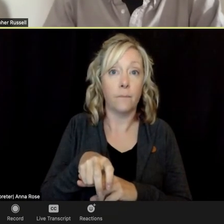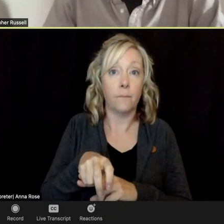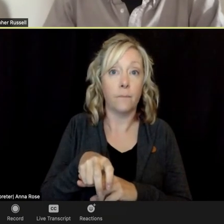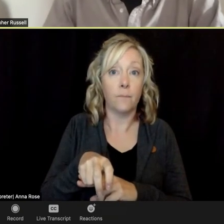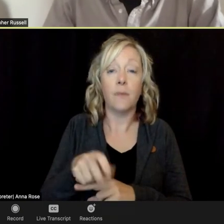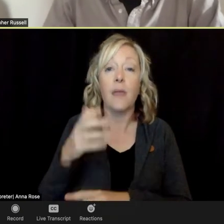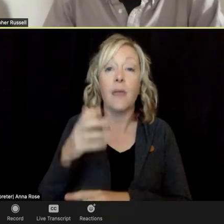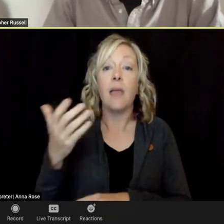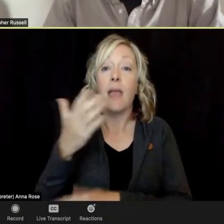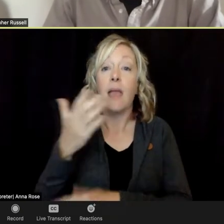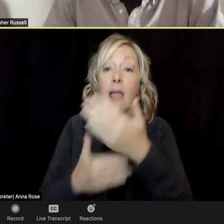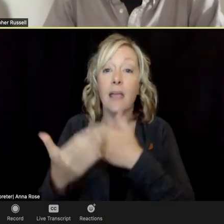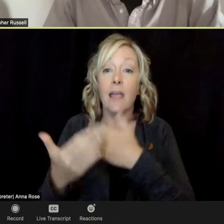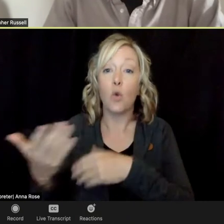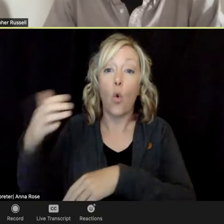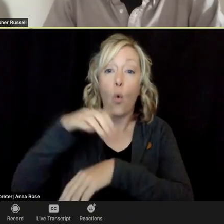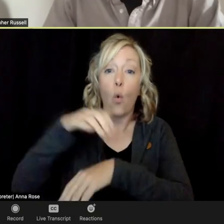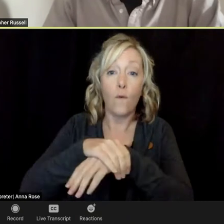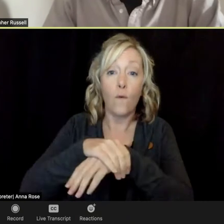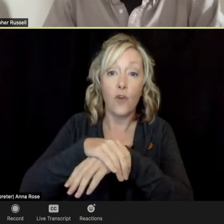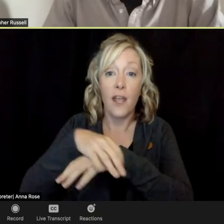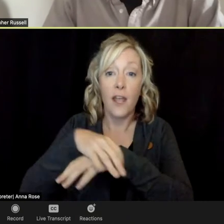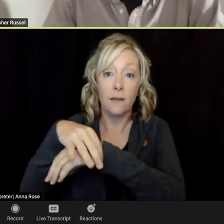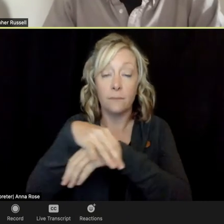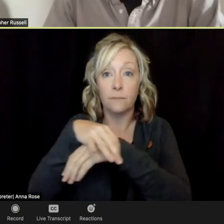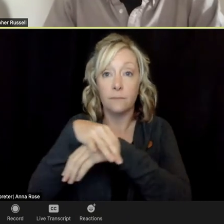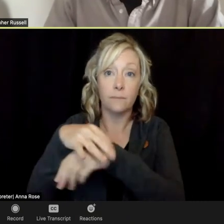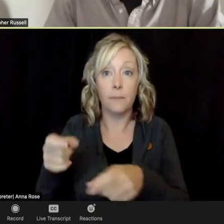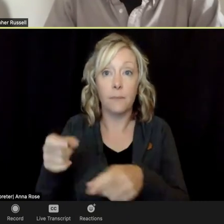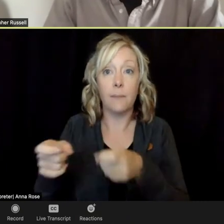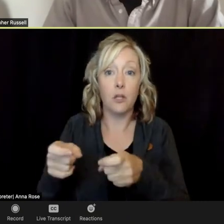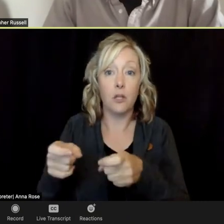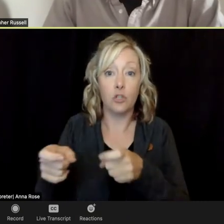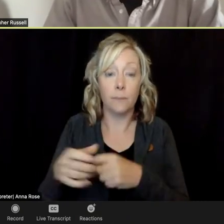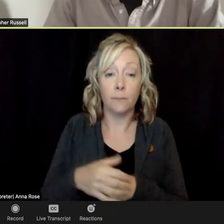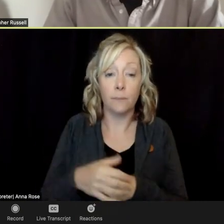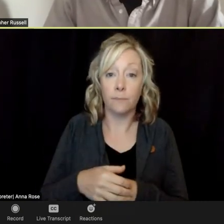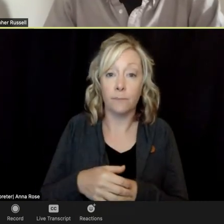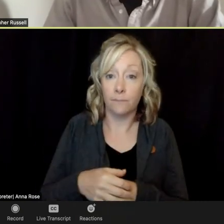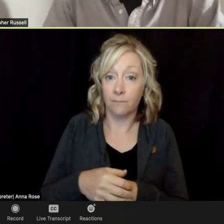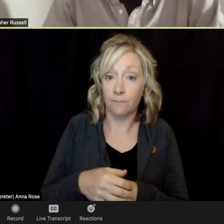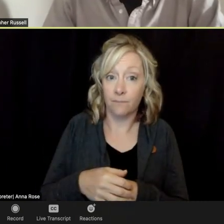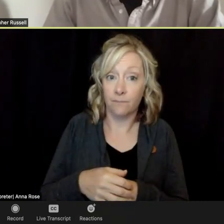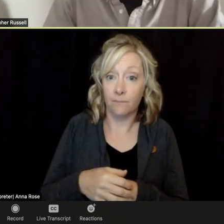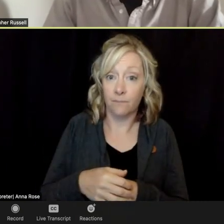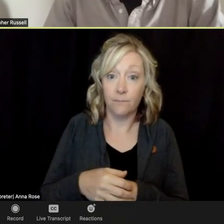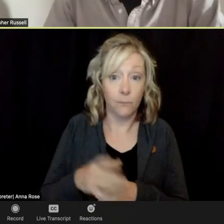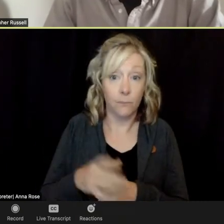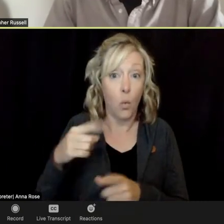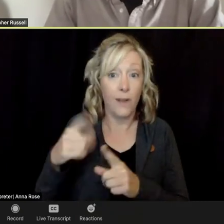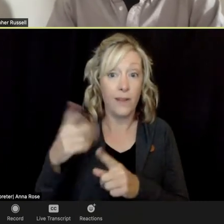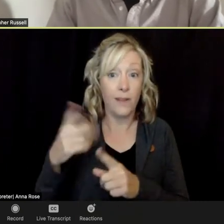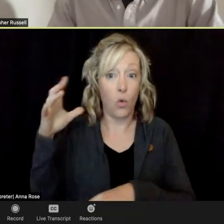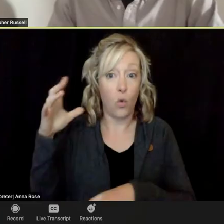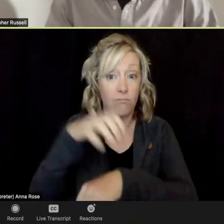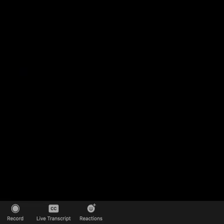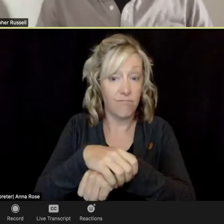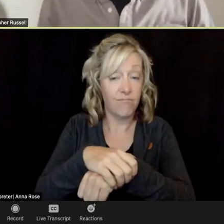there's hand over hand manipulation. And does anybody else get mildly agitated when